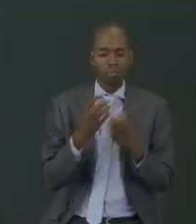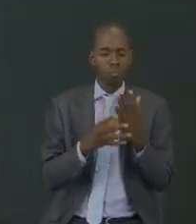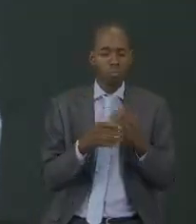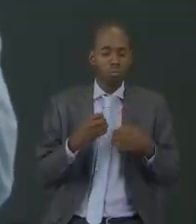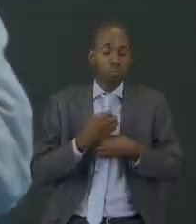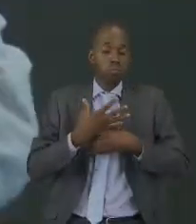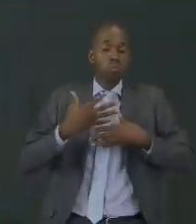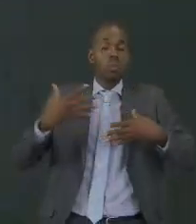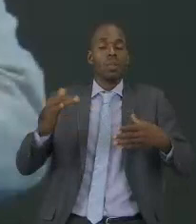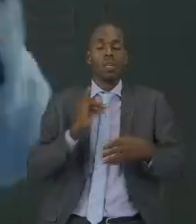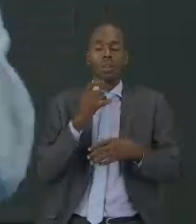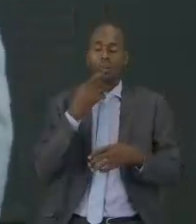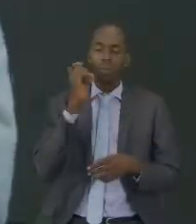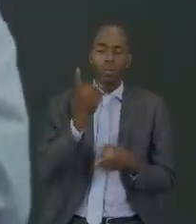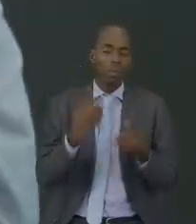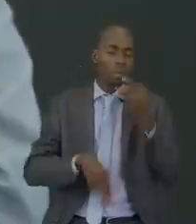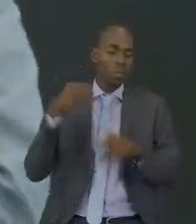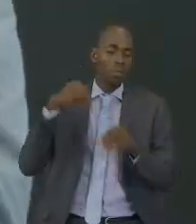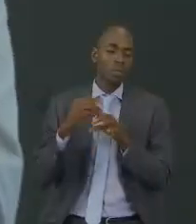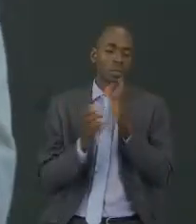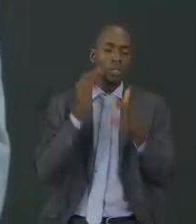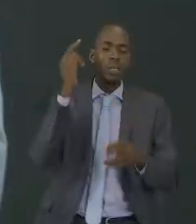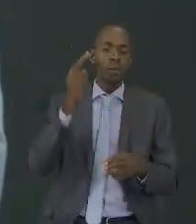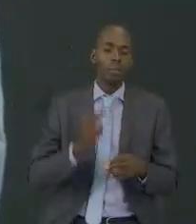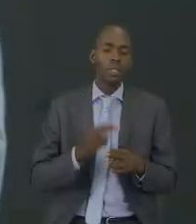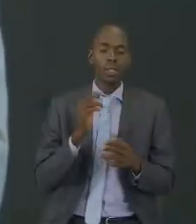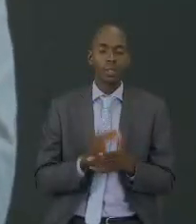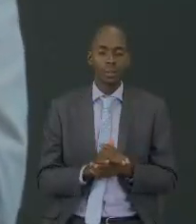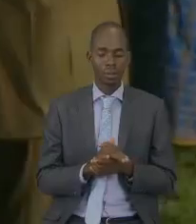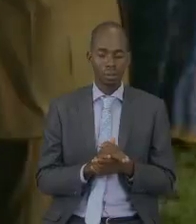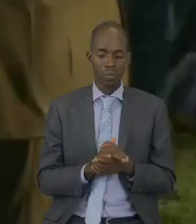hernia, I command you, come out in Jesus' name.